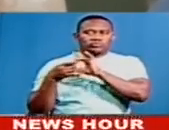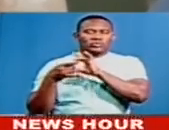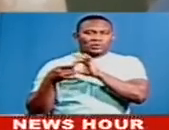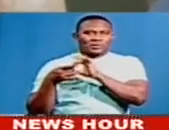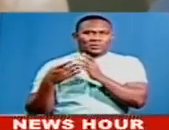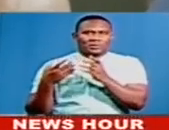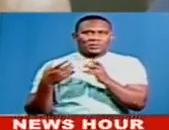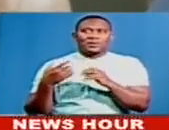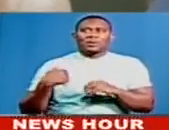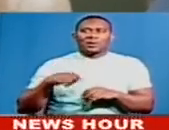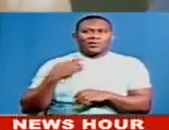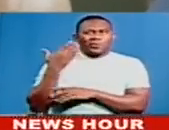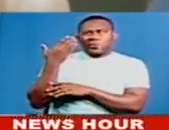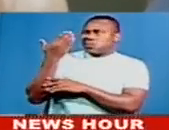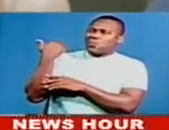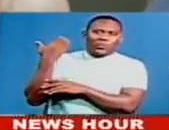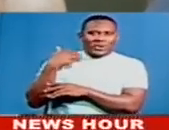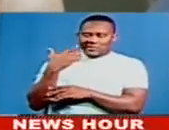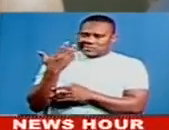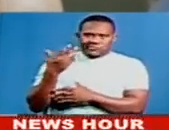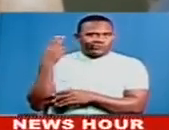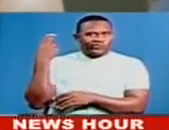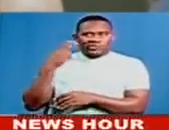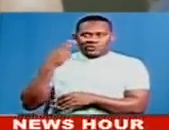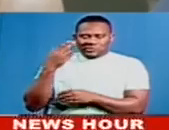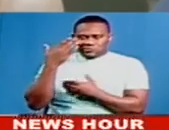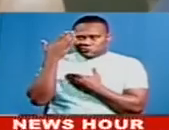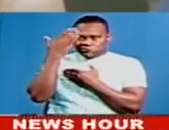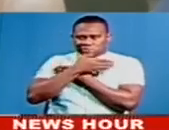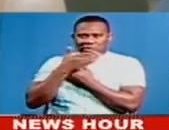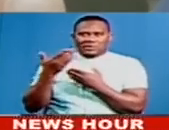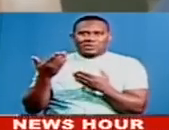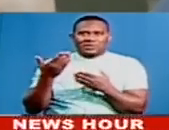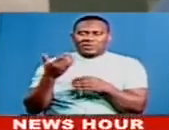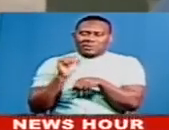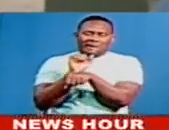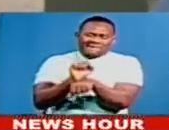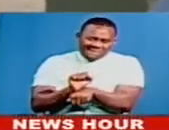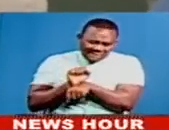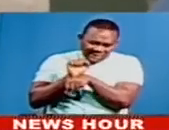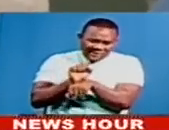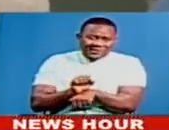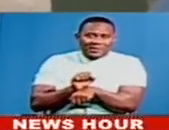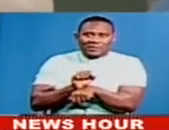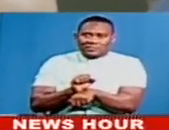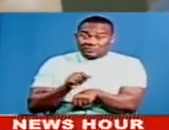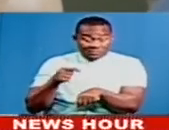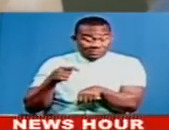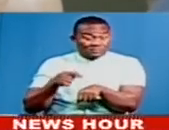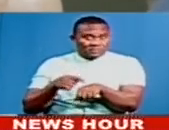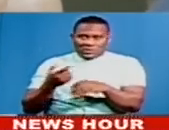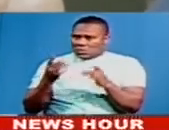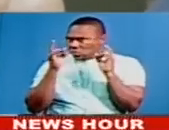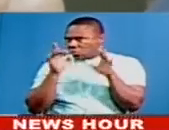a dark historical past. The slave trade is and was a shameful